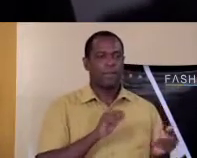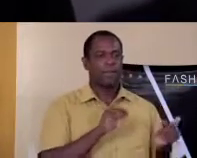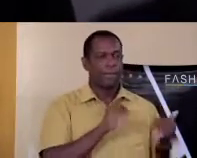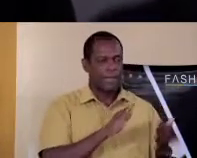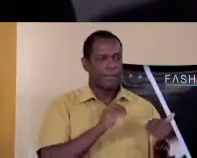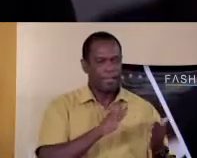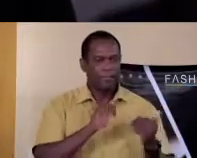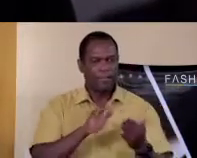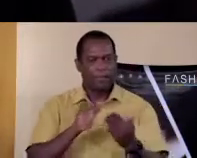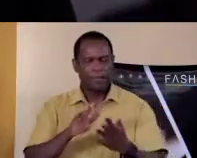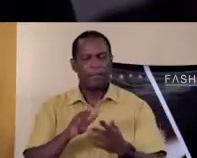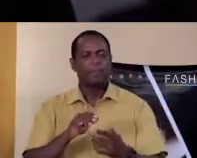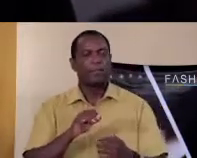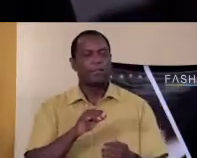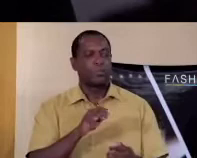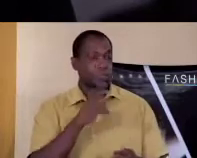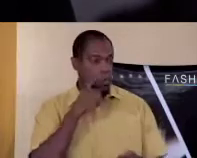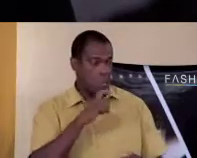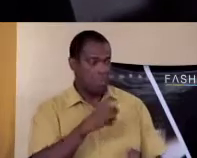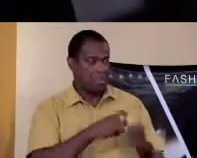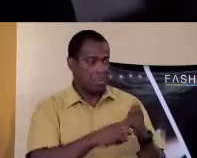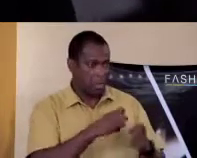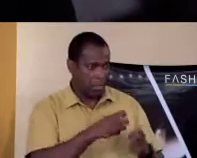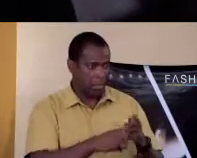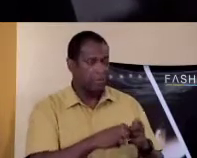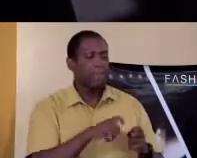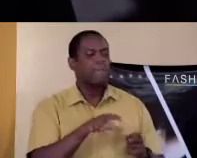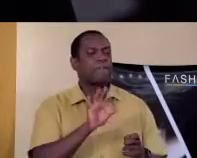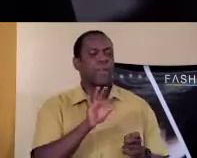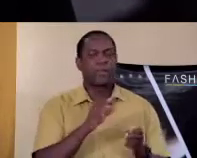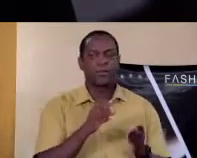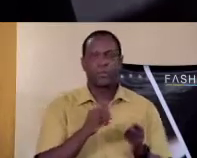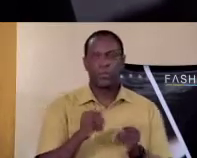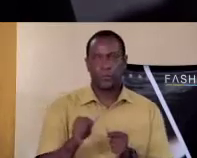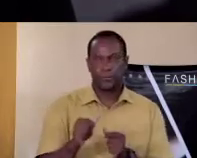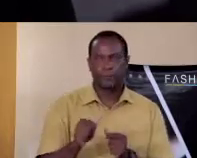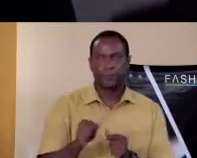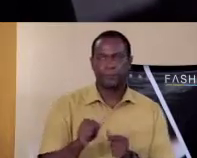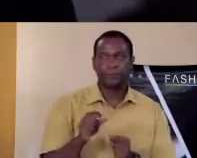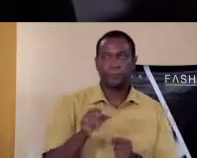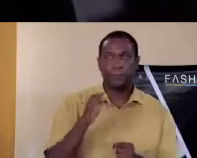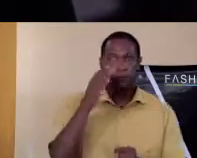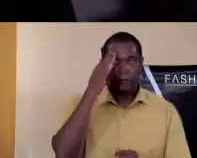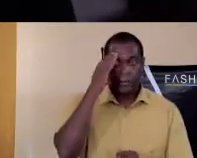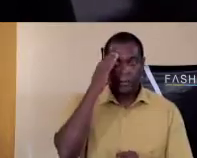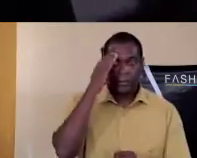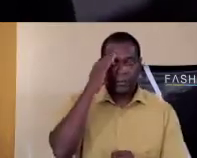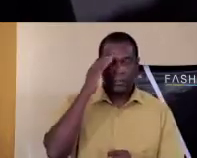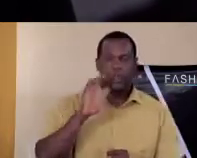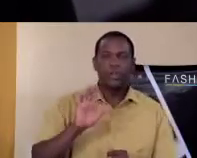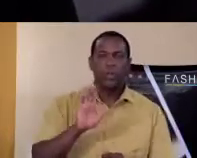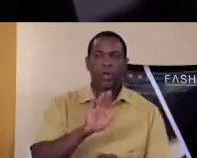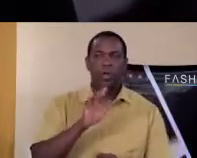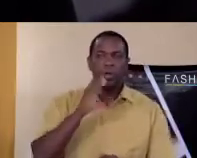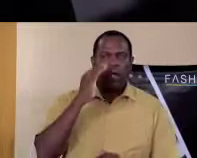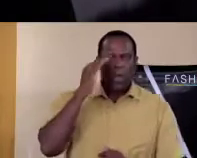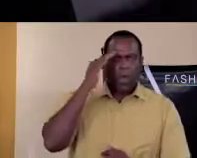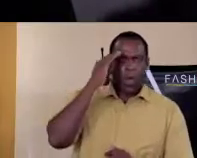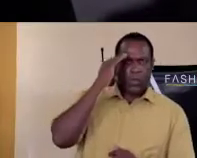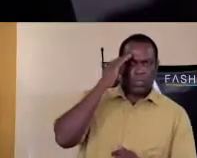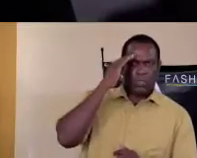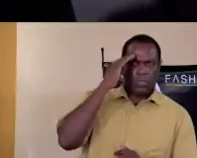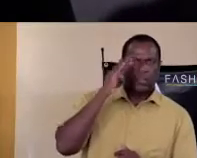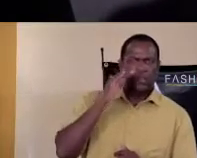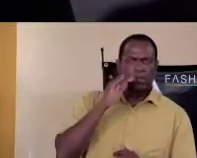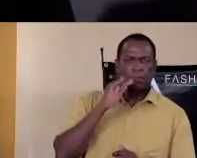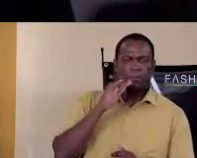here, if it is that your consciousness is not managed in terms of your positive thinking, your